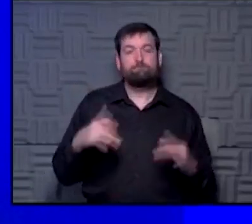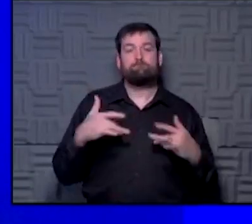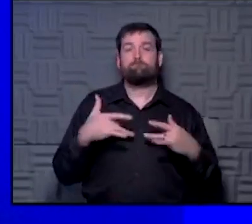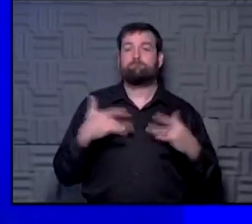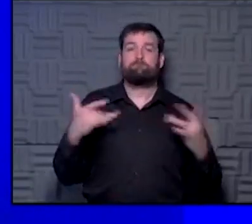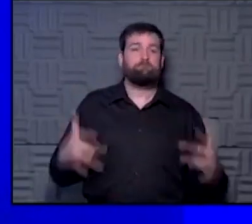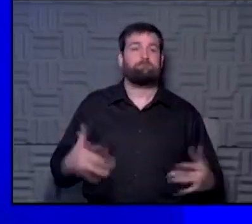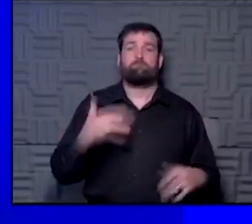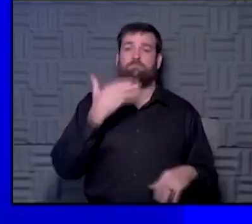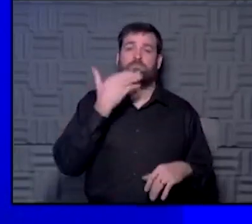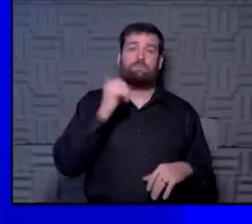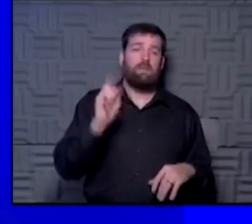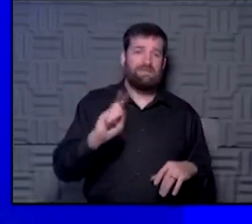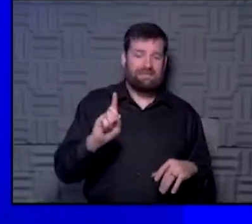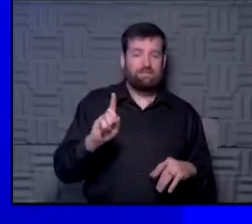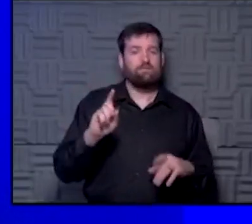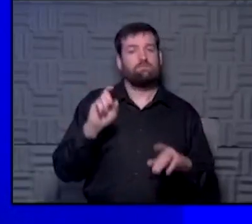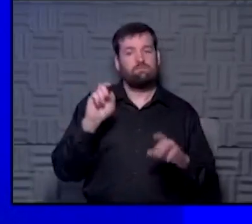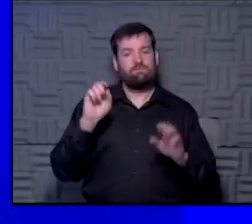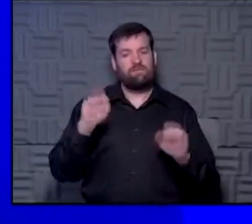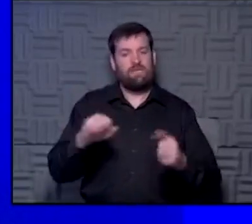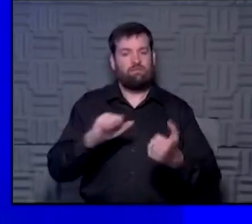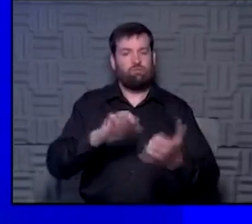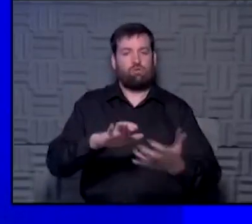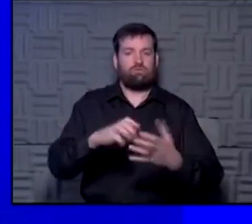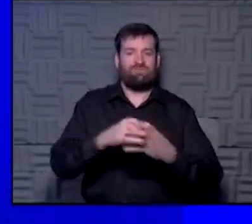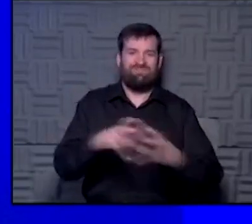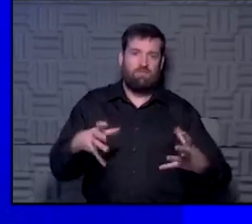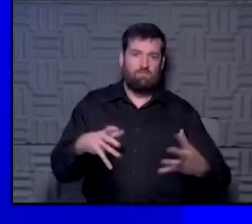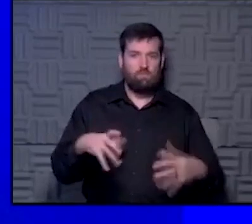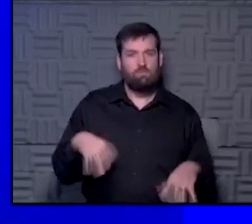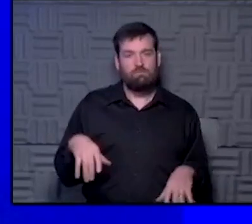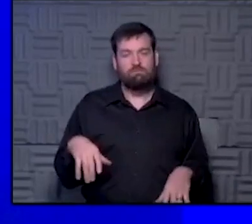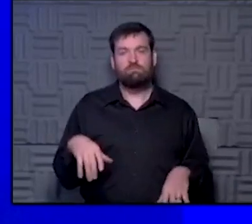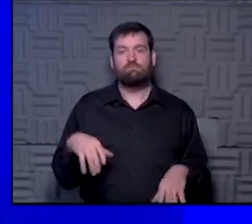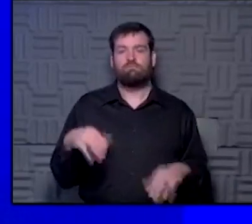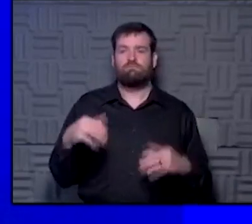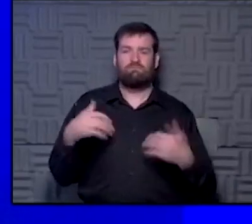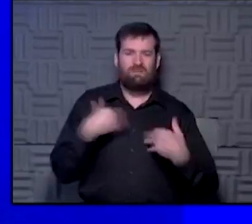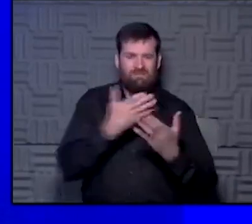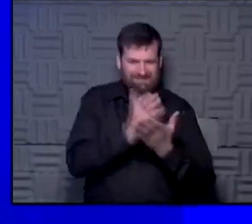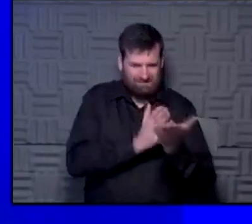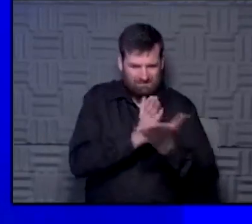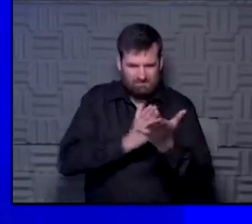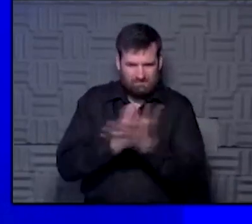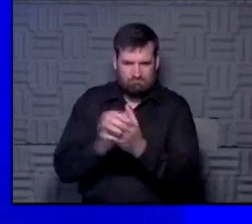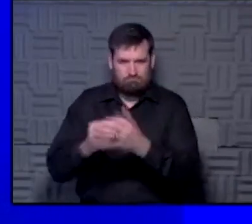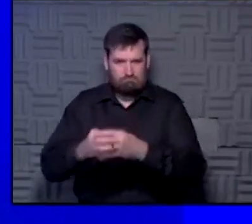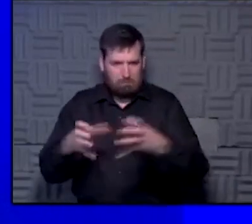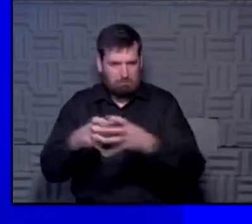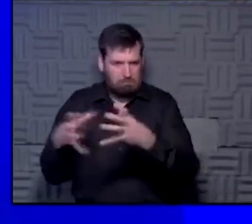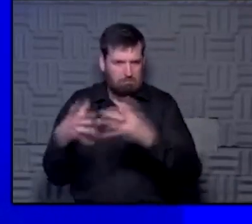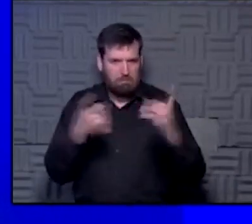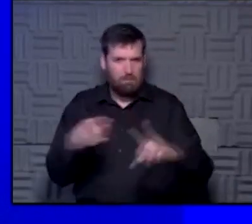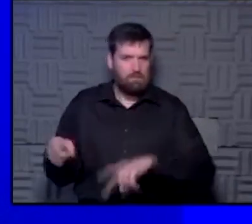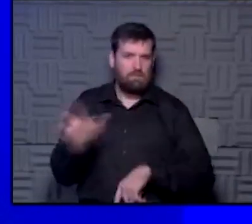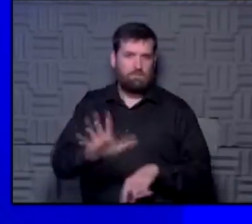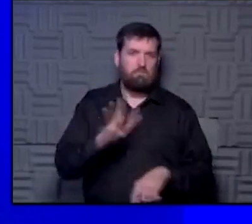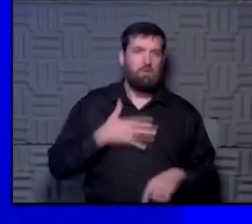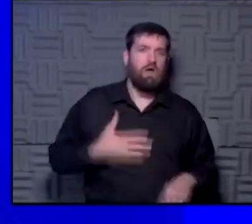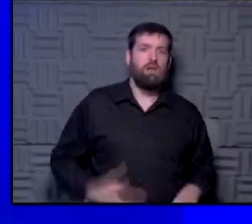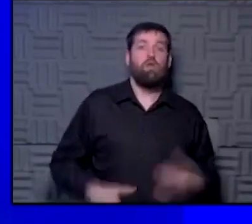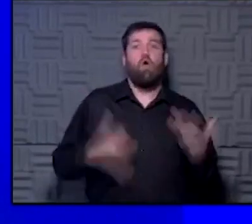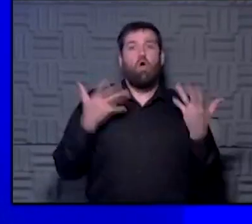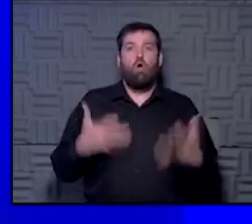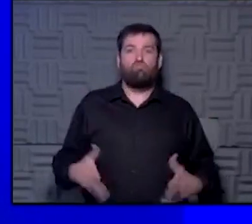general, diabetes can be an inflammatory state. So you have these micro areas of inflammation going on in your body